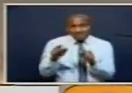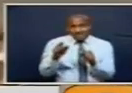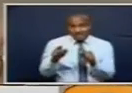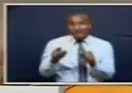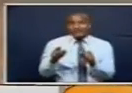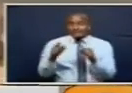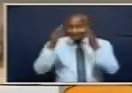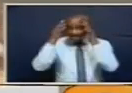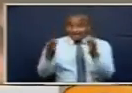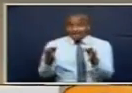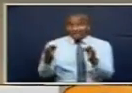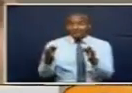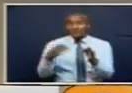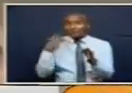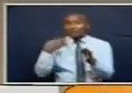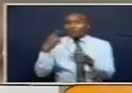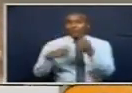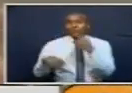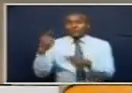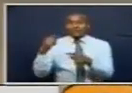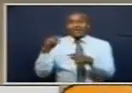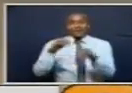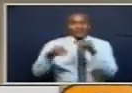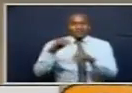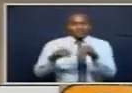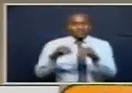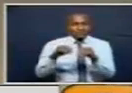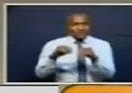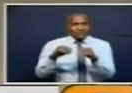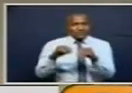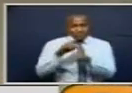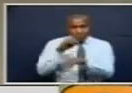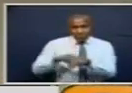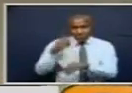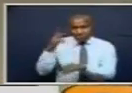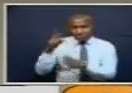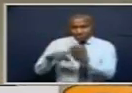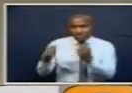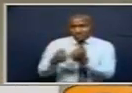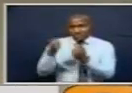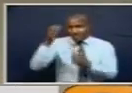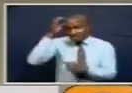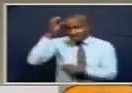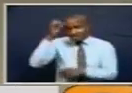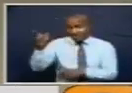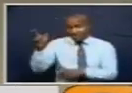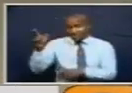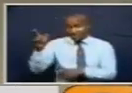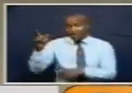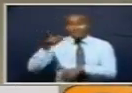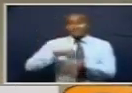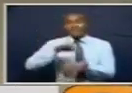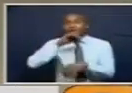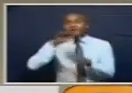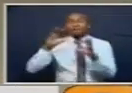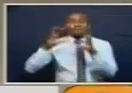go to find out who will win the election. And therefore, when you look at what's going on in Eldoret, when Raila and his team brings